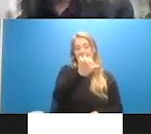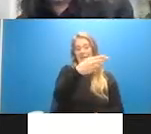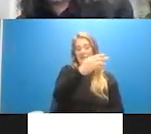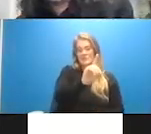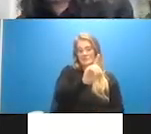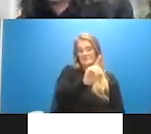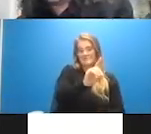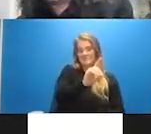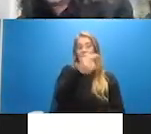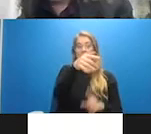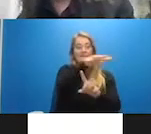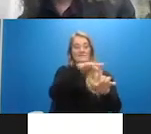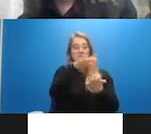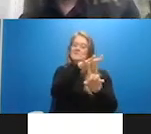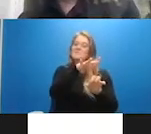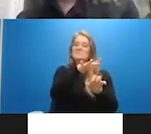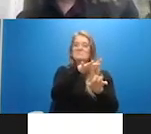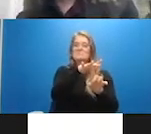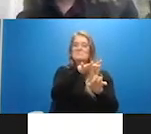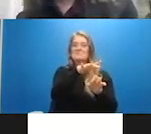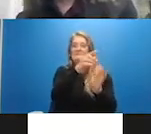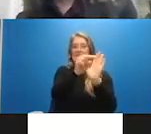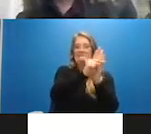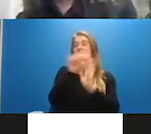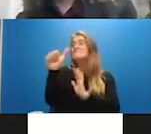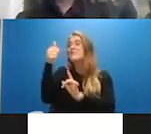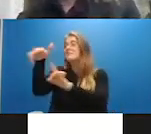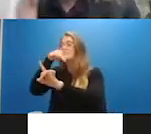one context, it's a gift. Another context, it's labeled a disorder.